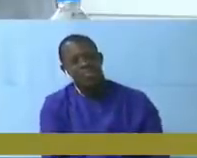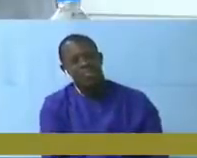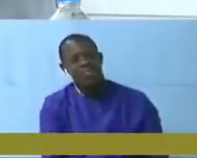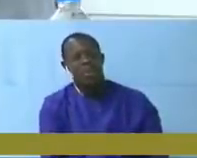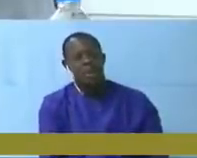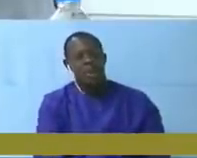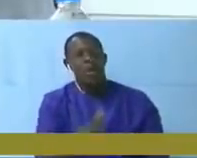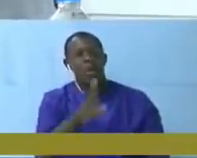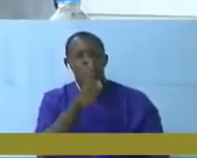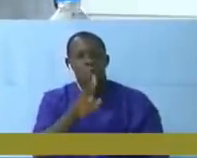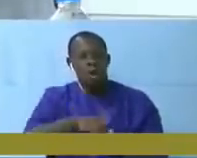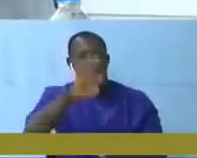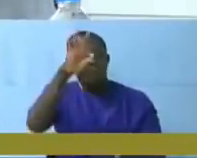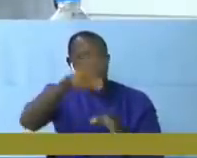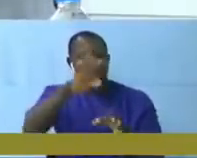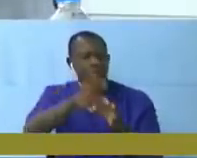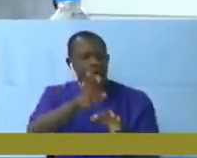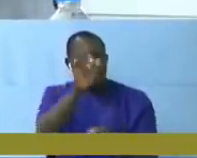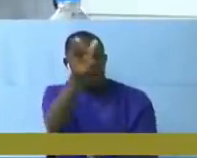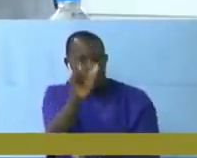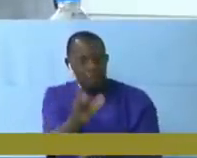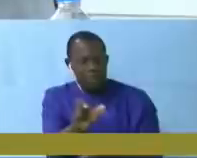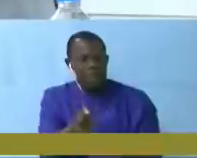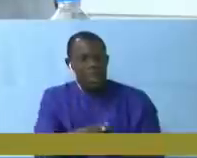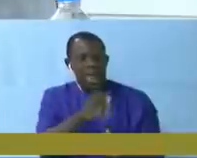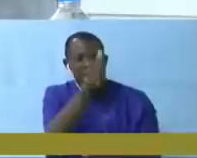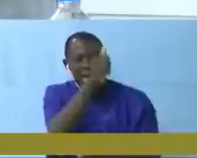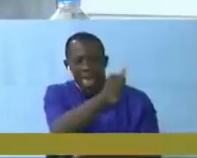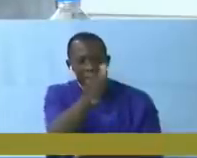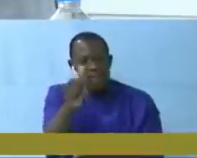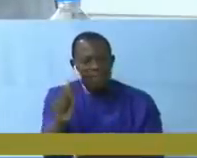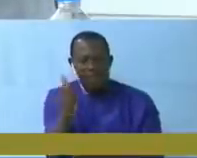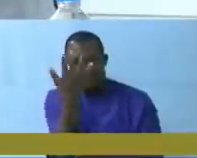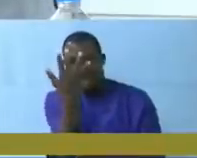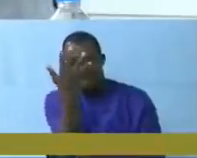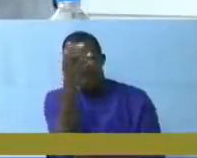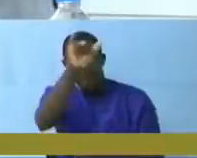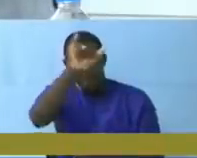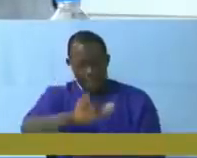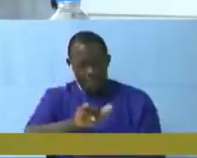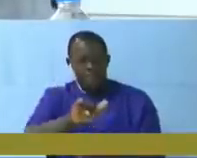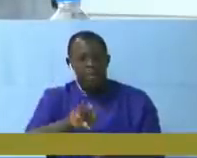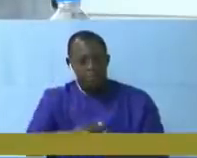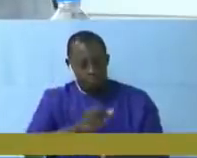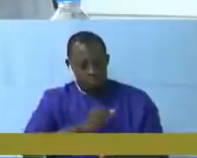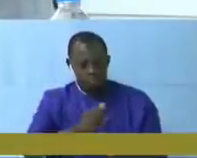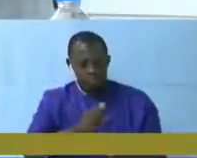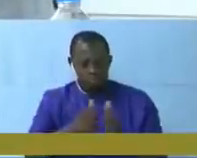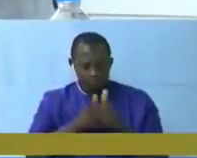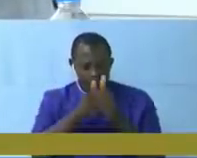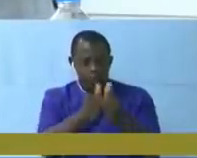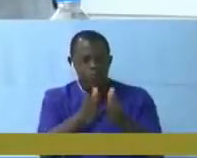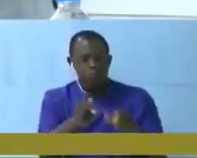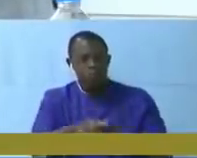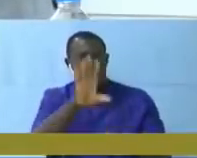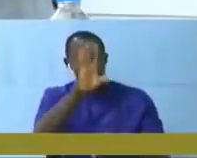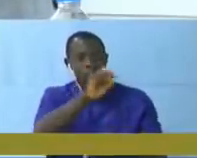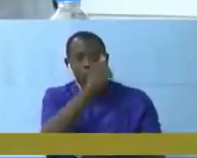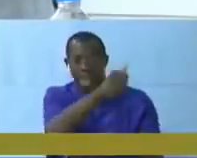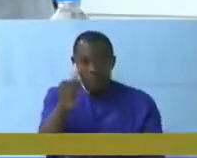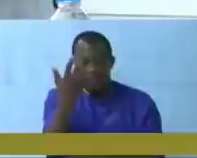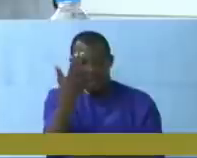The voters who only came together every 5 years to perform the ceremony in court of casting the ballot